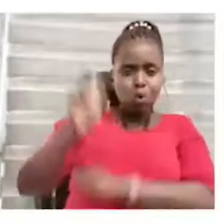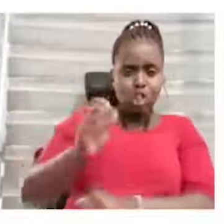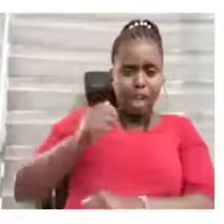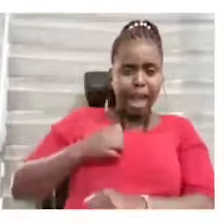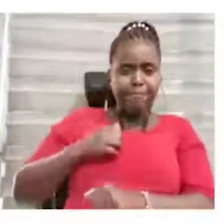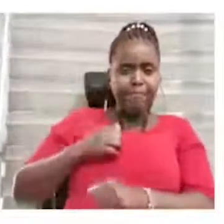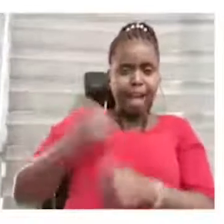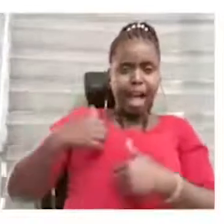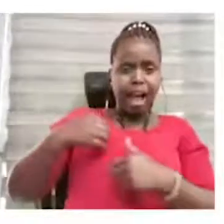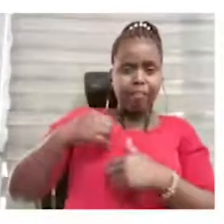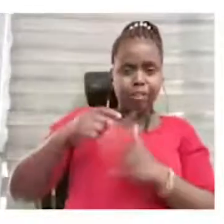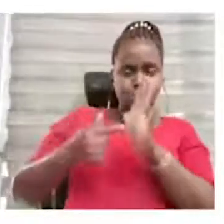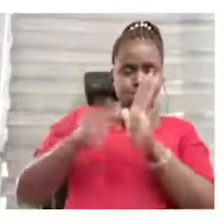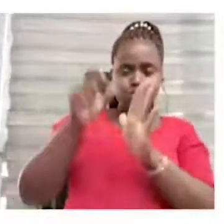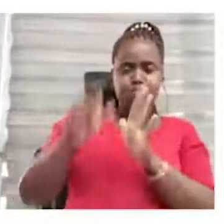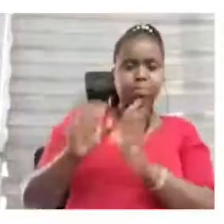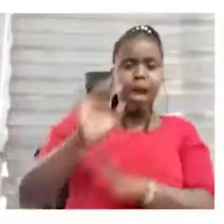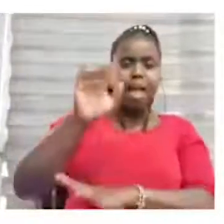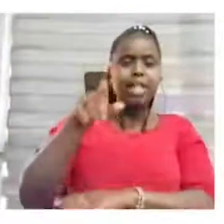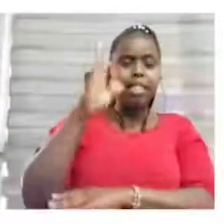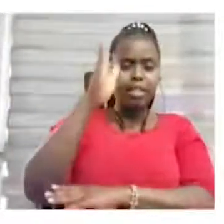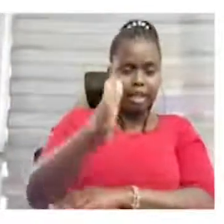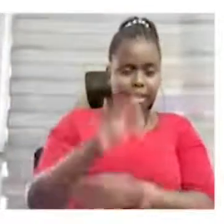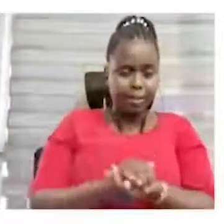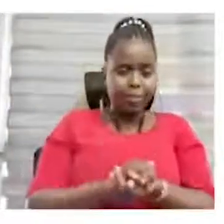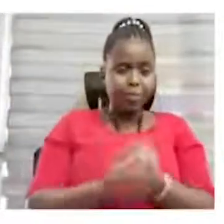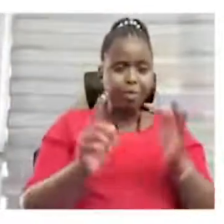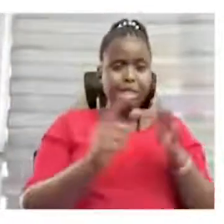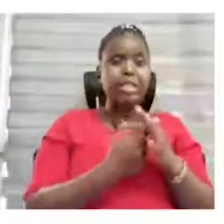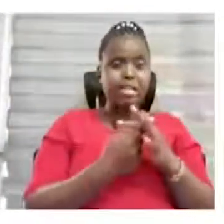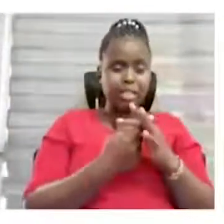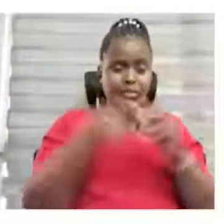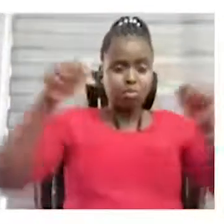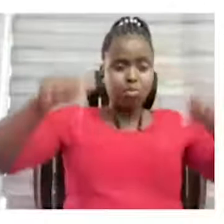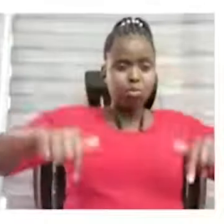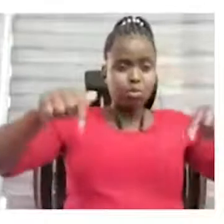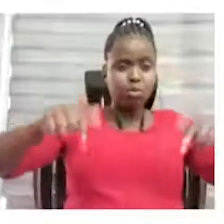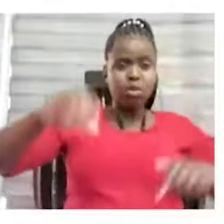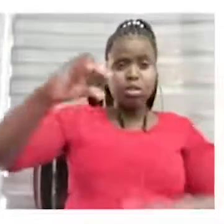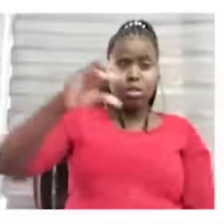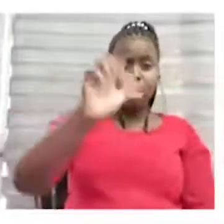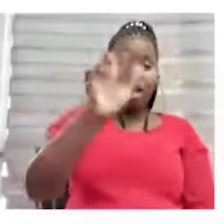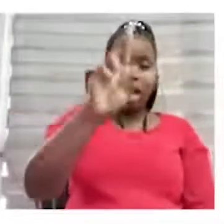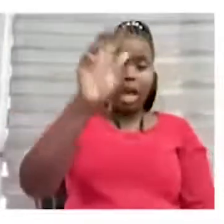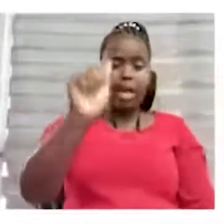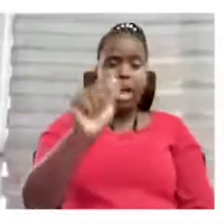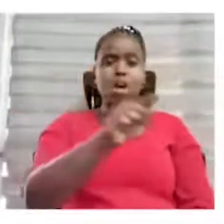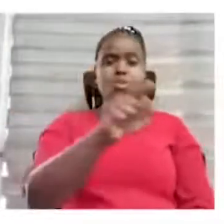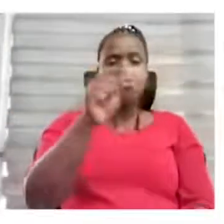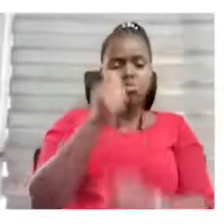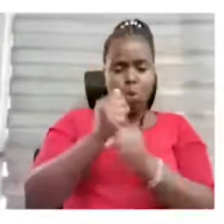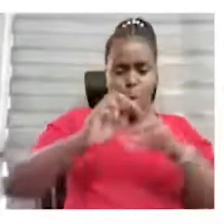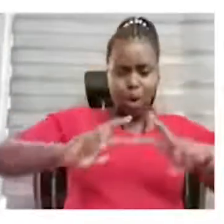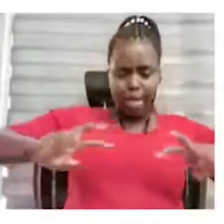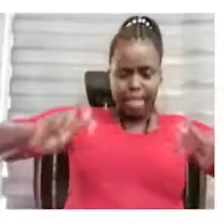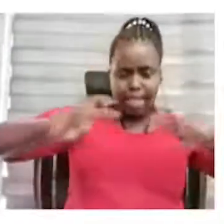in. But starting with a kickoff round, Clara, you did a lot of research